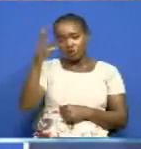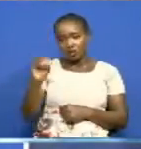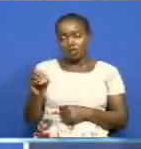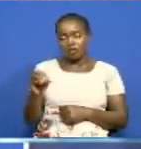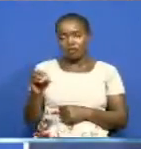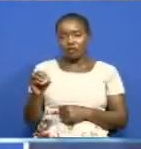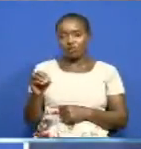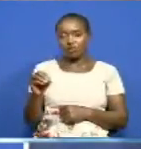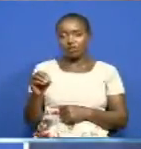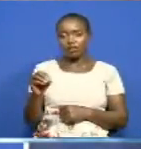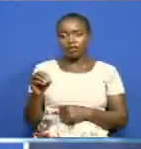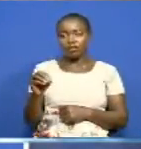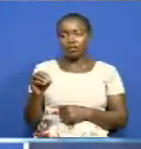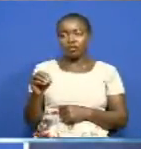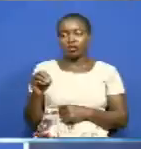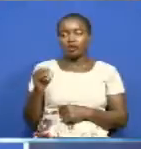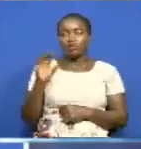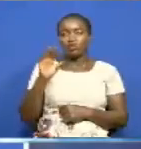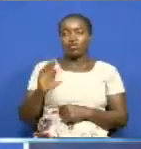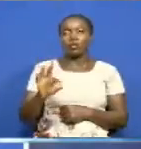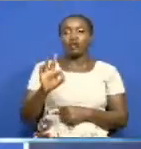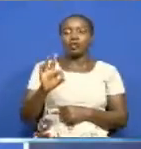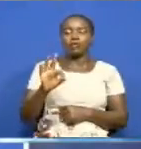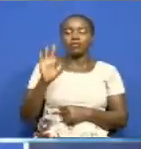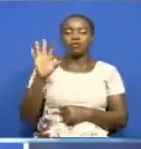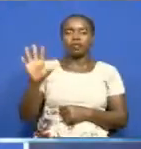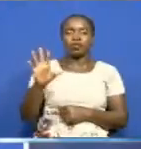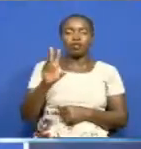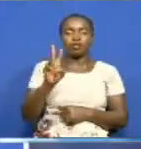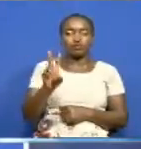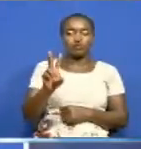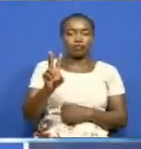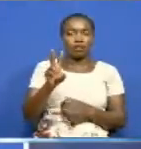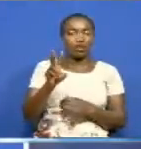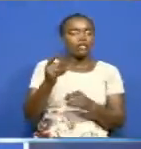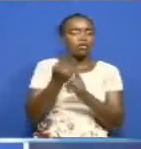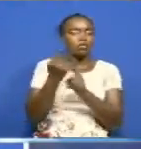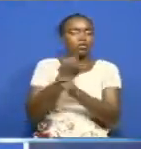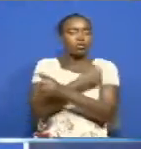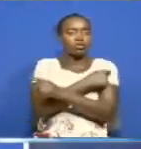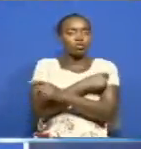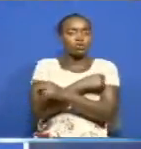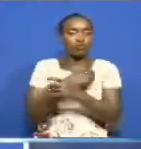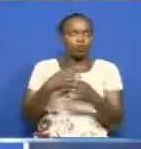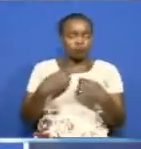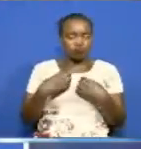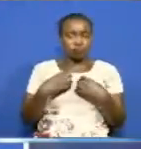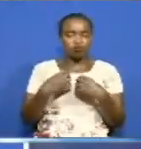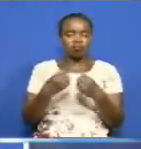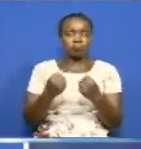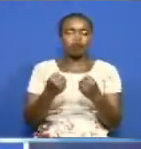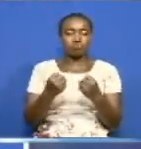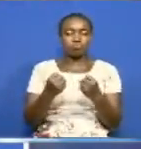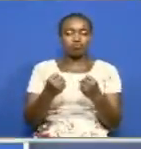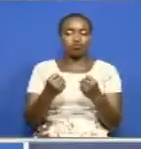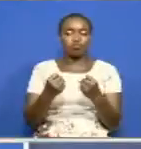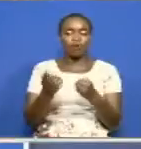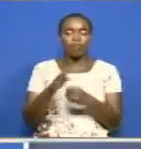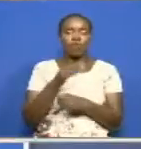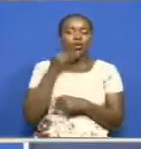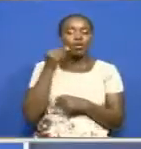cases. This even as 552 patients admitted in various health facilities across the country were